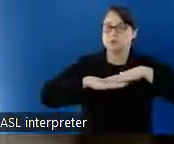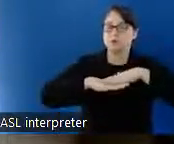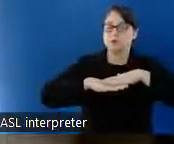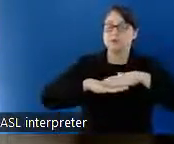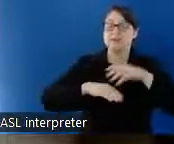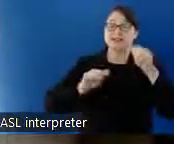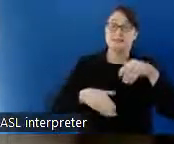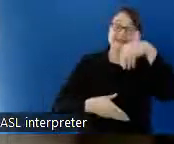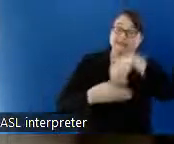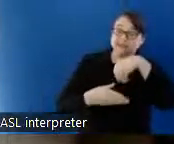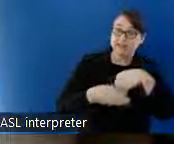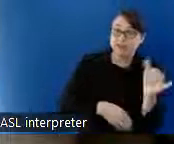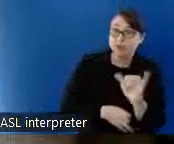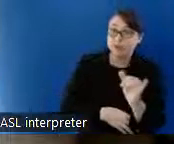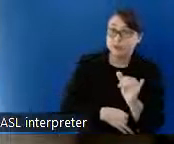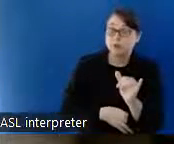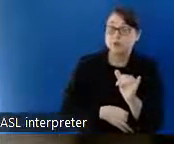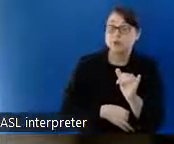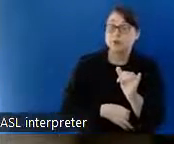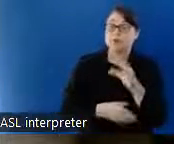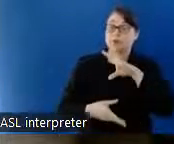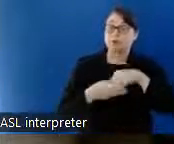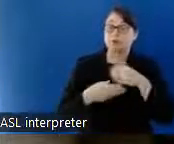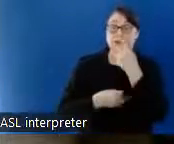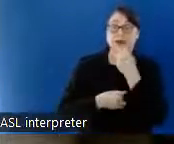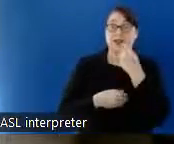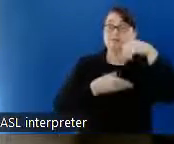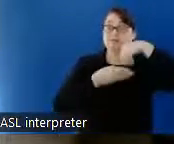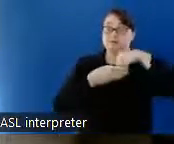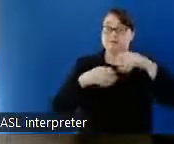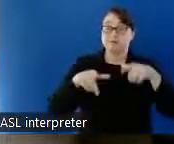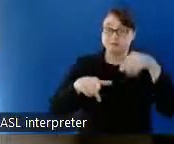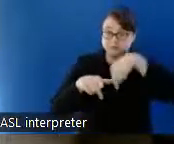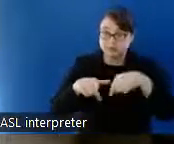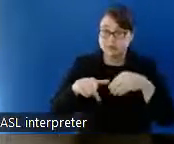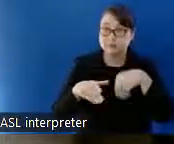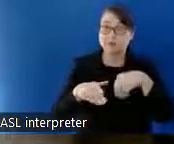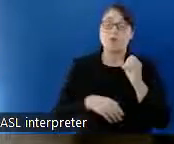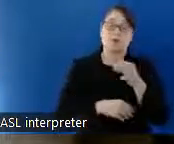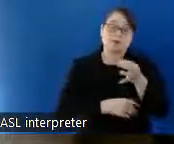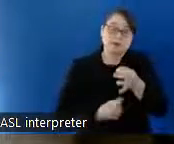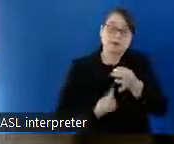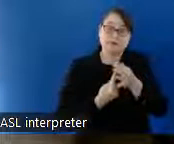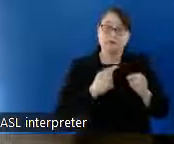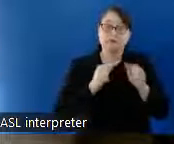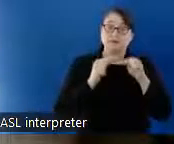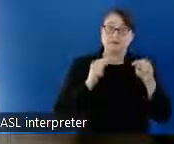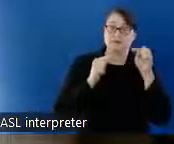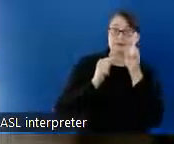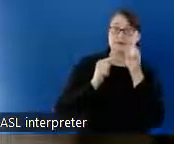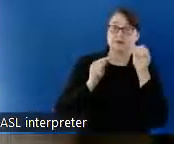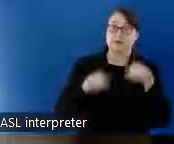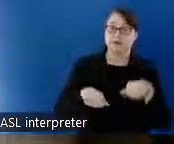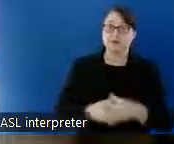inside the body, including the mucous membranes of the mouth, the vagina, or the anus. In terms